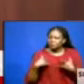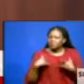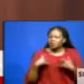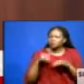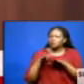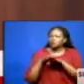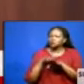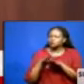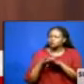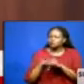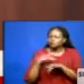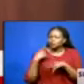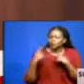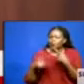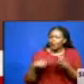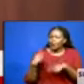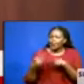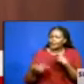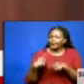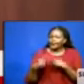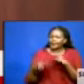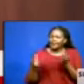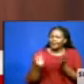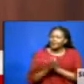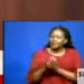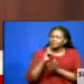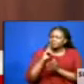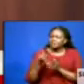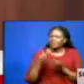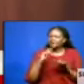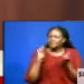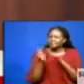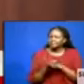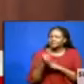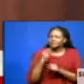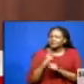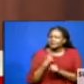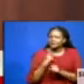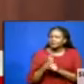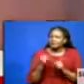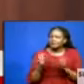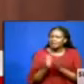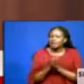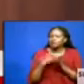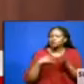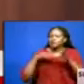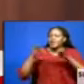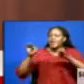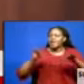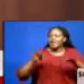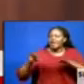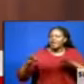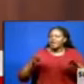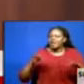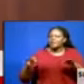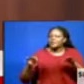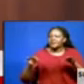progress, right? And you talk about changes done. And I need you to explain, was it a